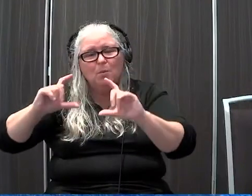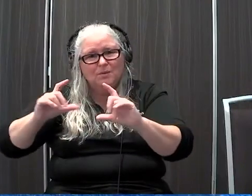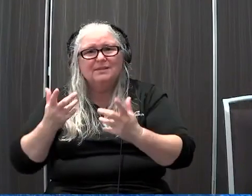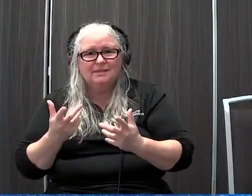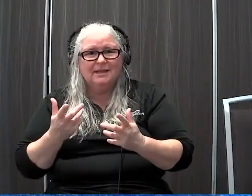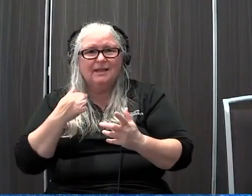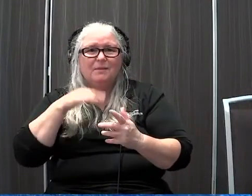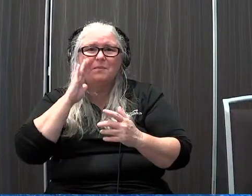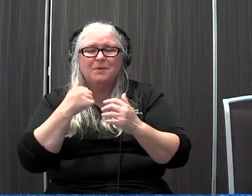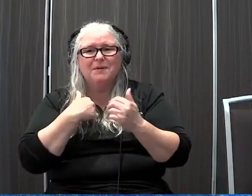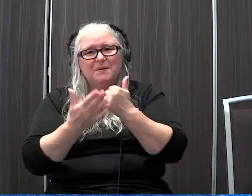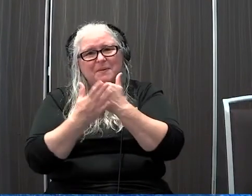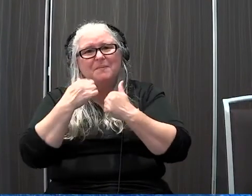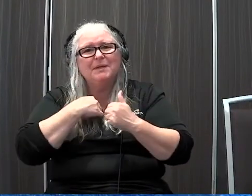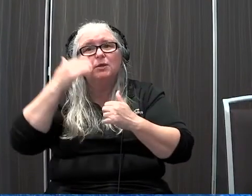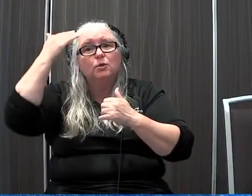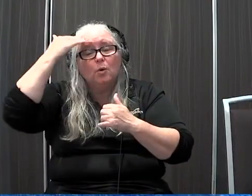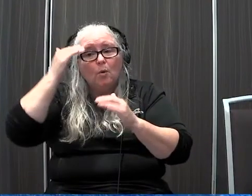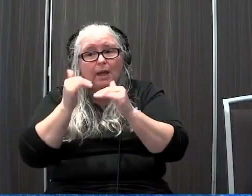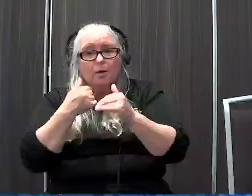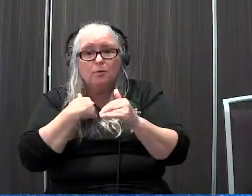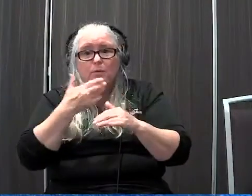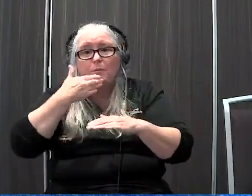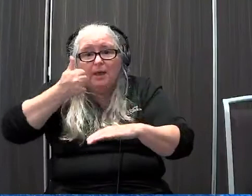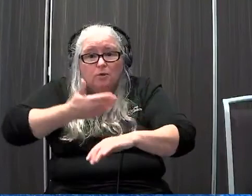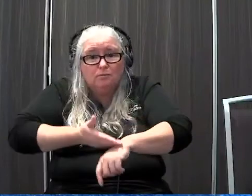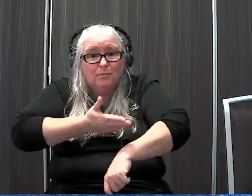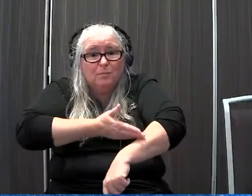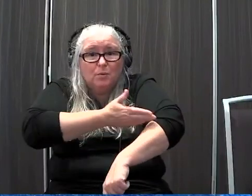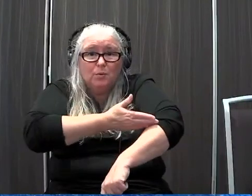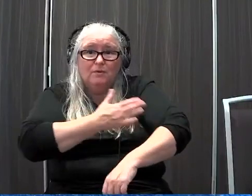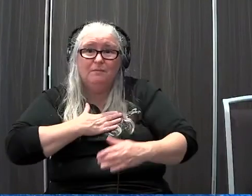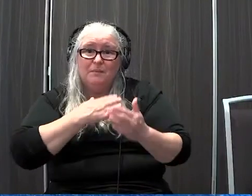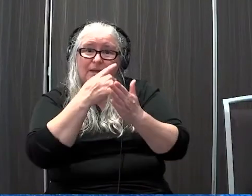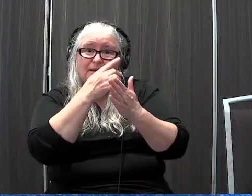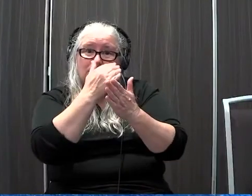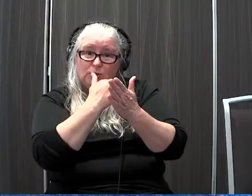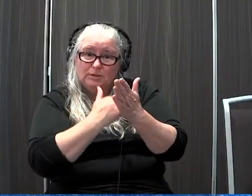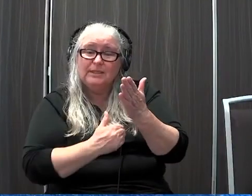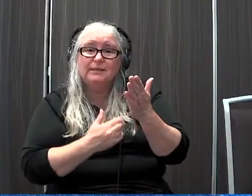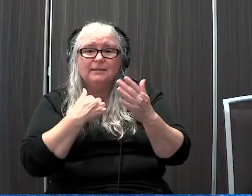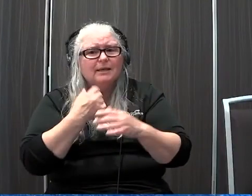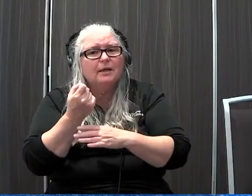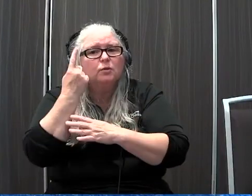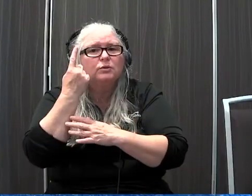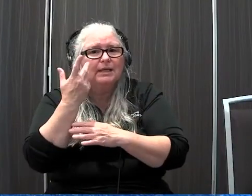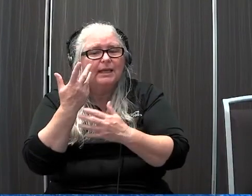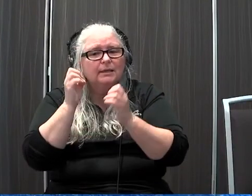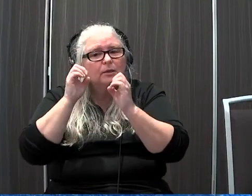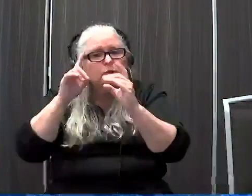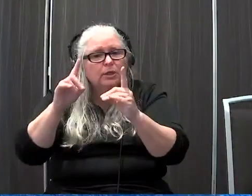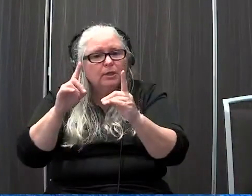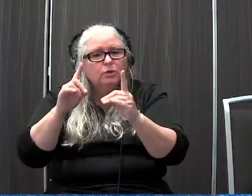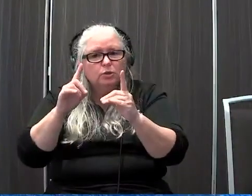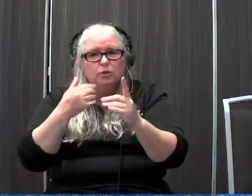able to know how to better improve the checklist and better understand the educational outcomes of kids with charge. We know that kids with charge do